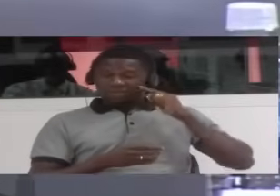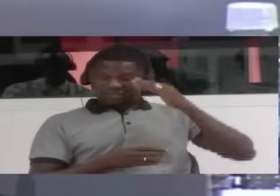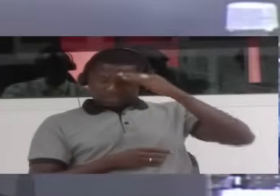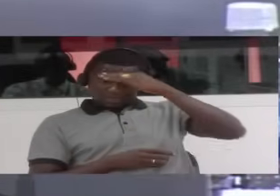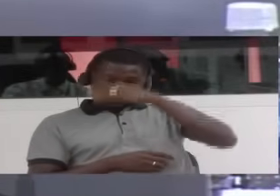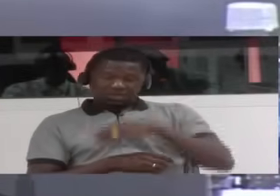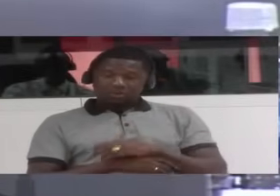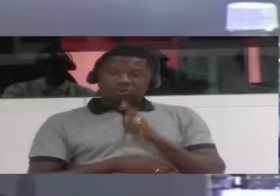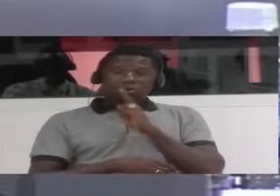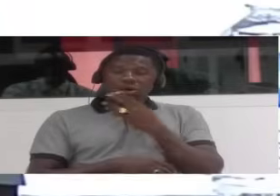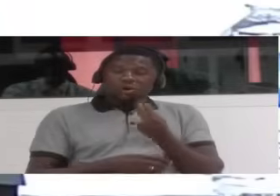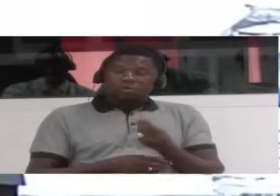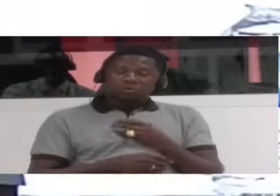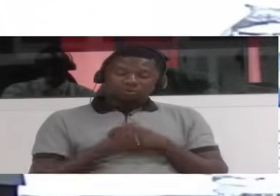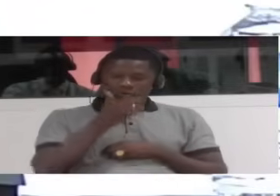criminals?